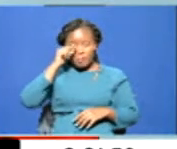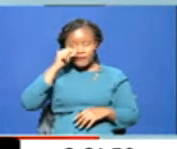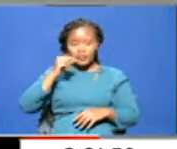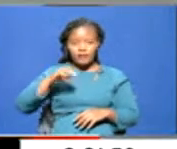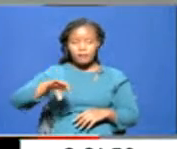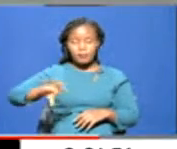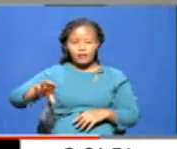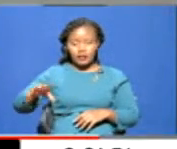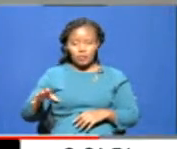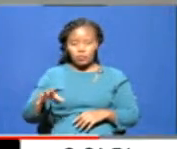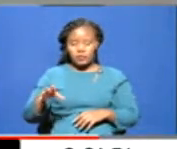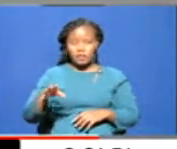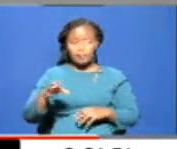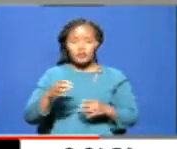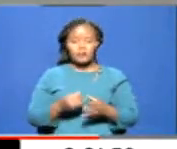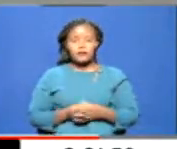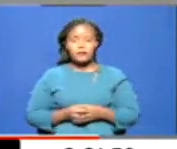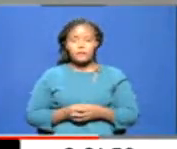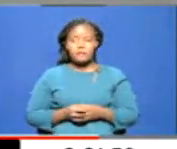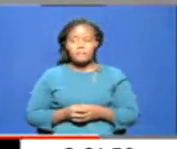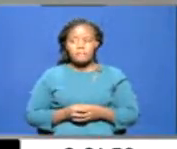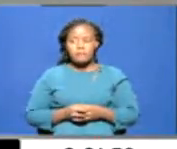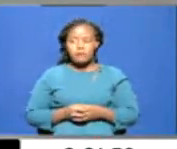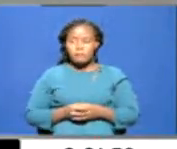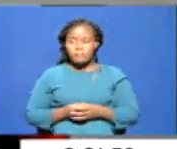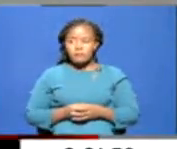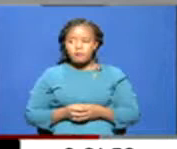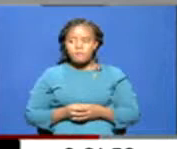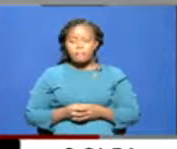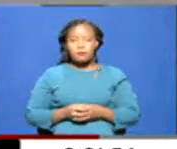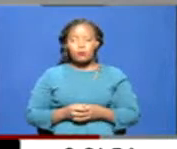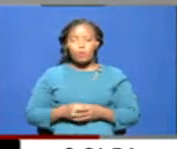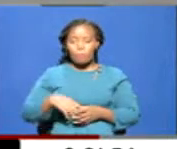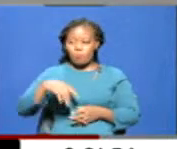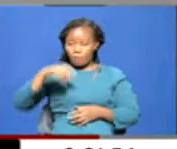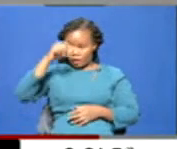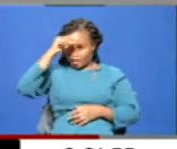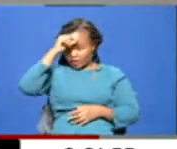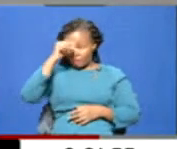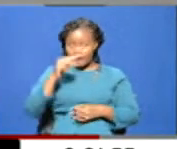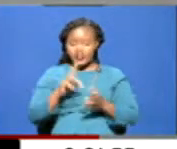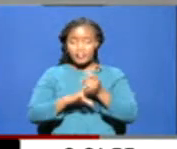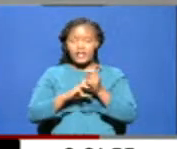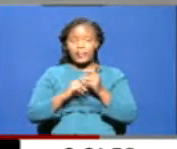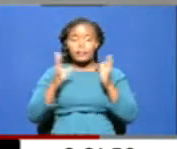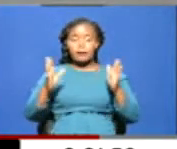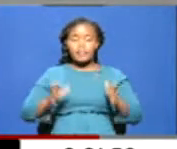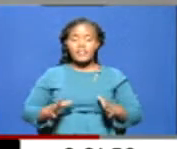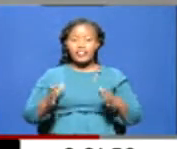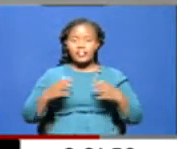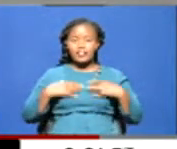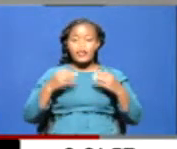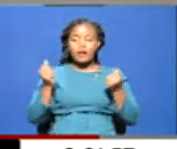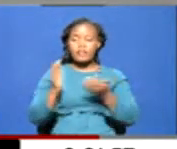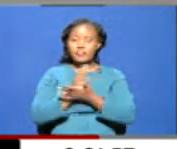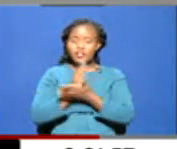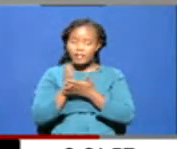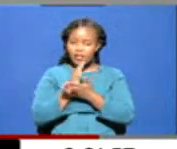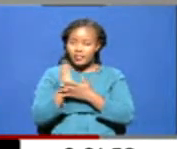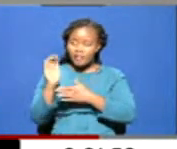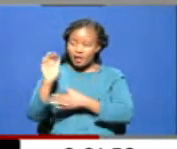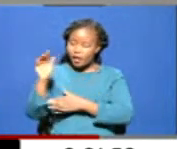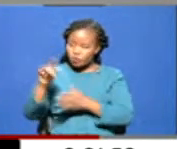Edition. There's an item here on health. The government and partners in the health sector have been challenged to put in